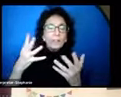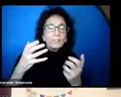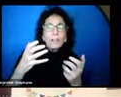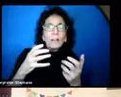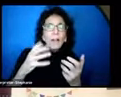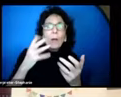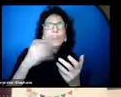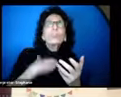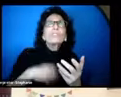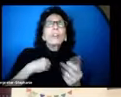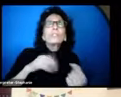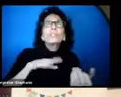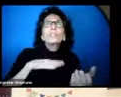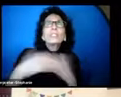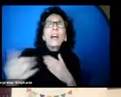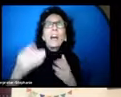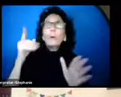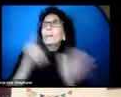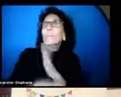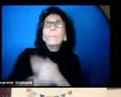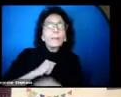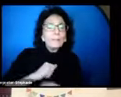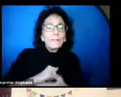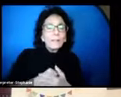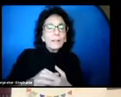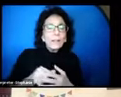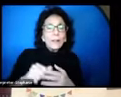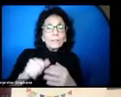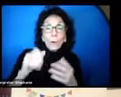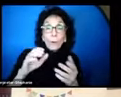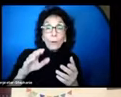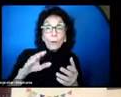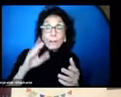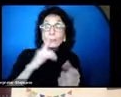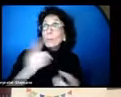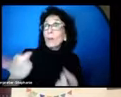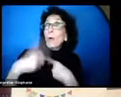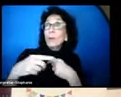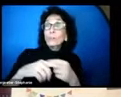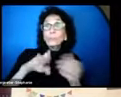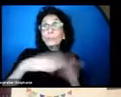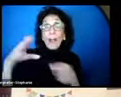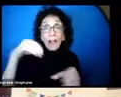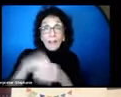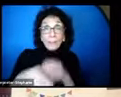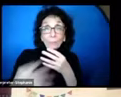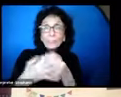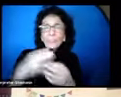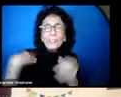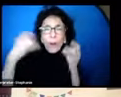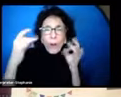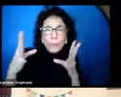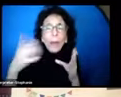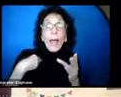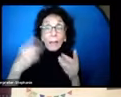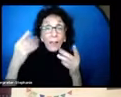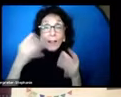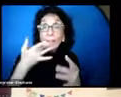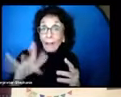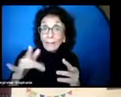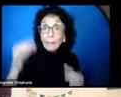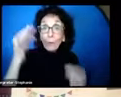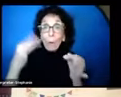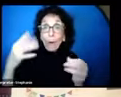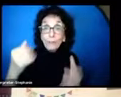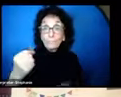know, it's a horrible sentence. That's why I'm here today. I was victorious in the courts, but I need people to understand that my